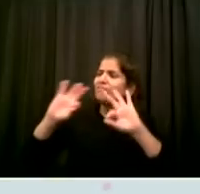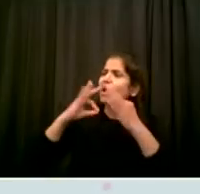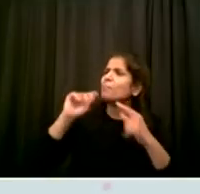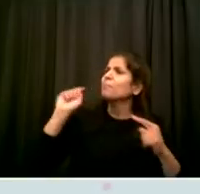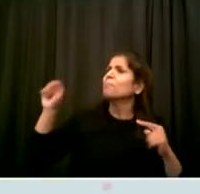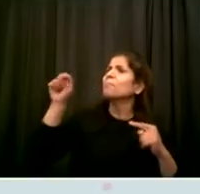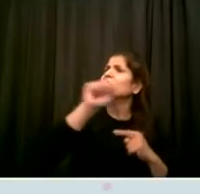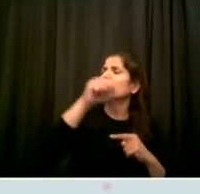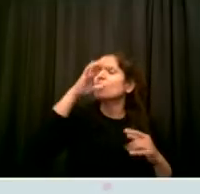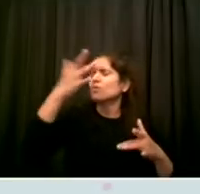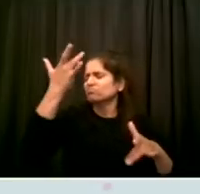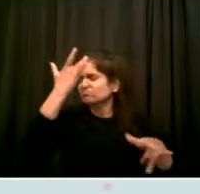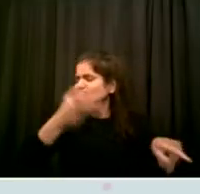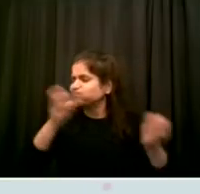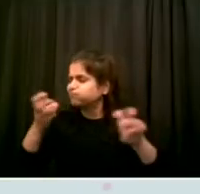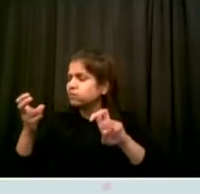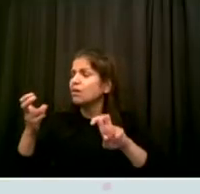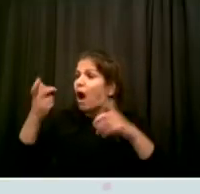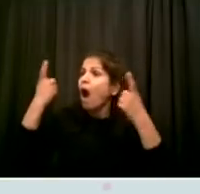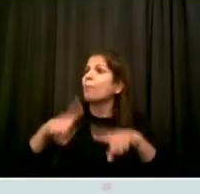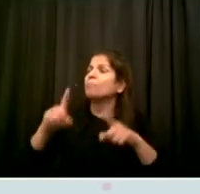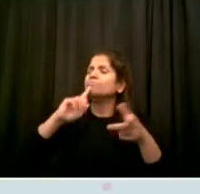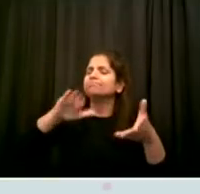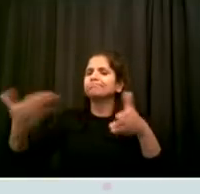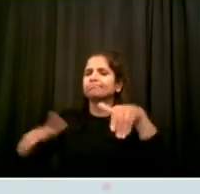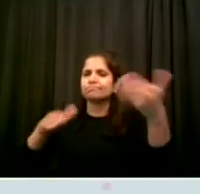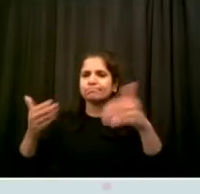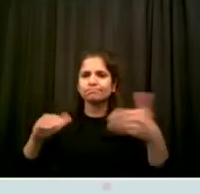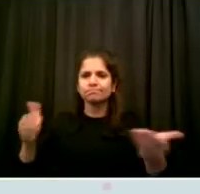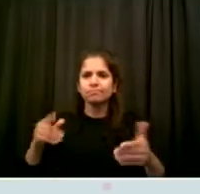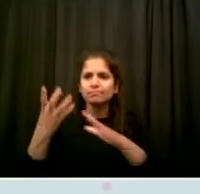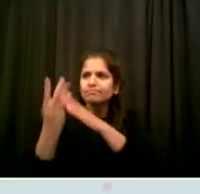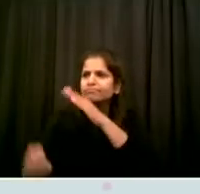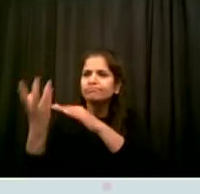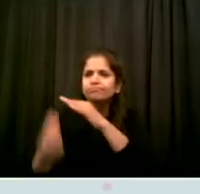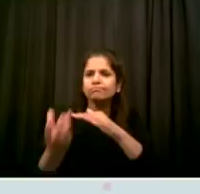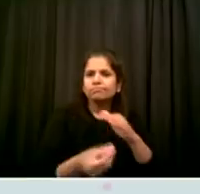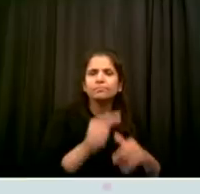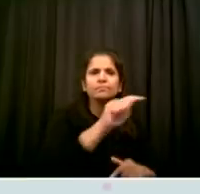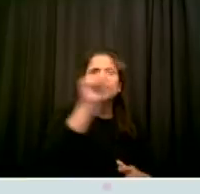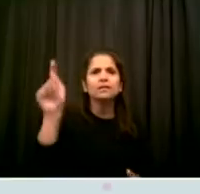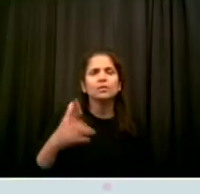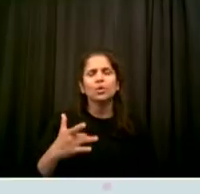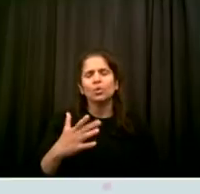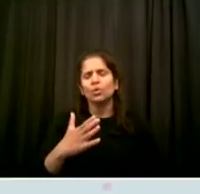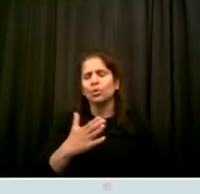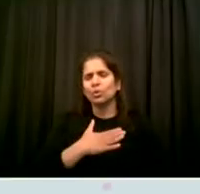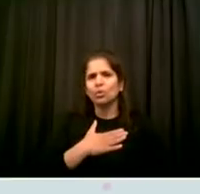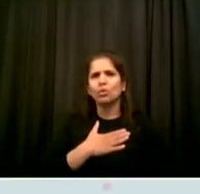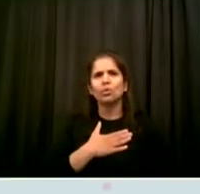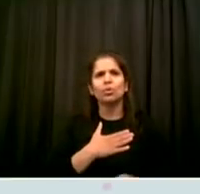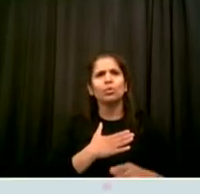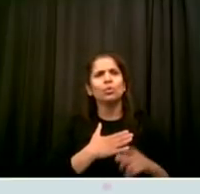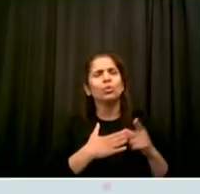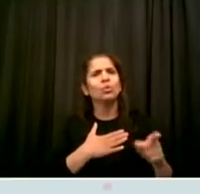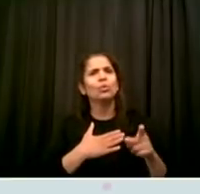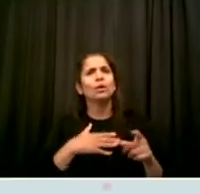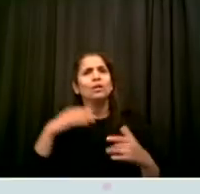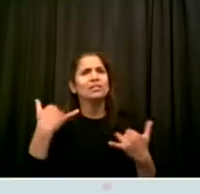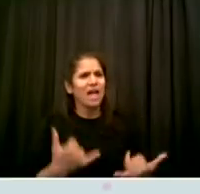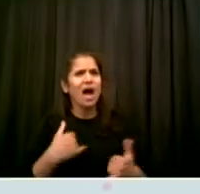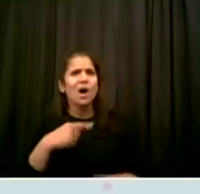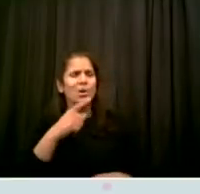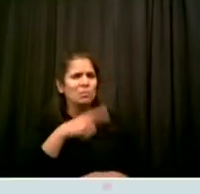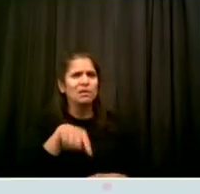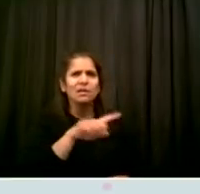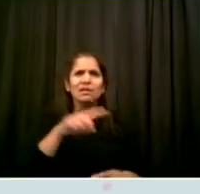deep weight, and it's a very real weight. And we have to address it now and going forward. We've talked before, there's a lot to do this summer going into